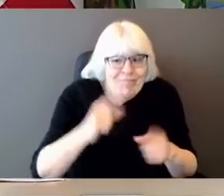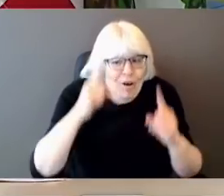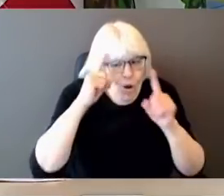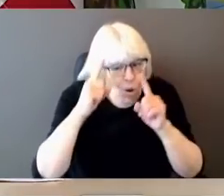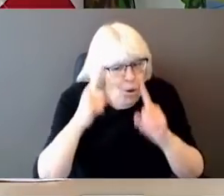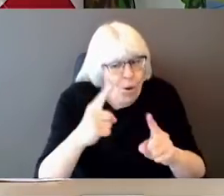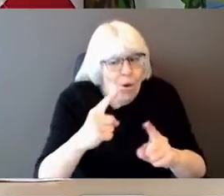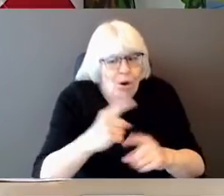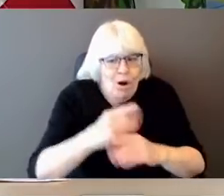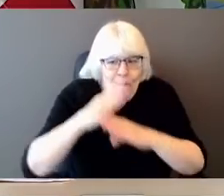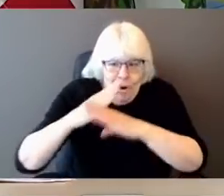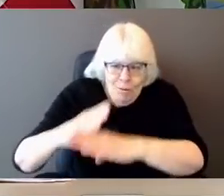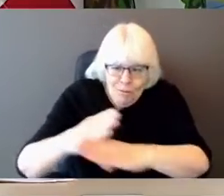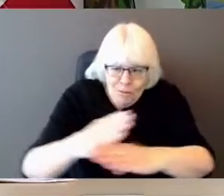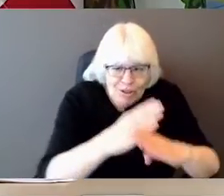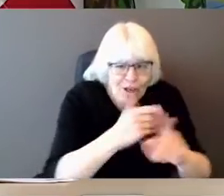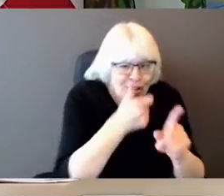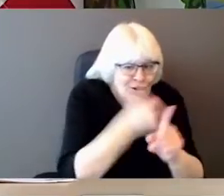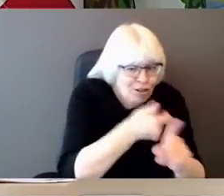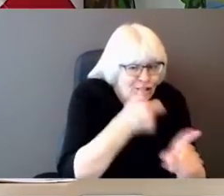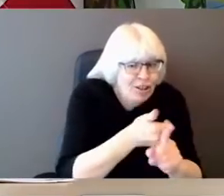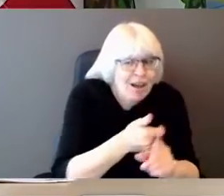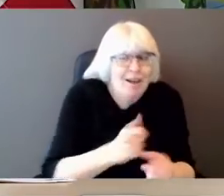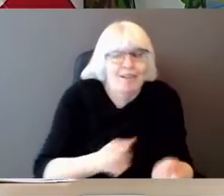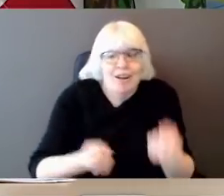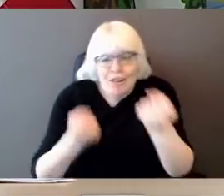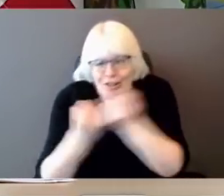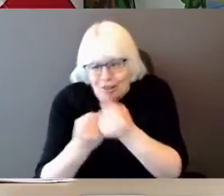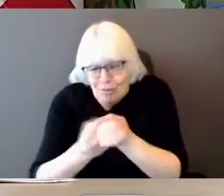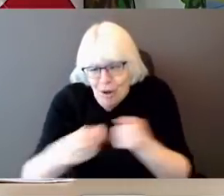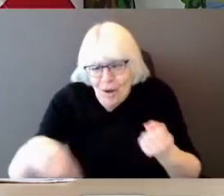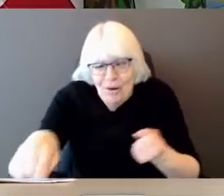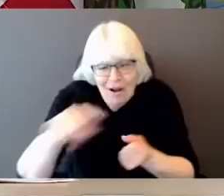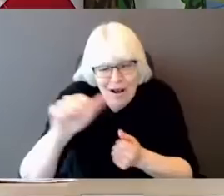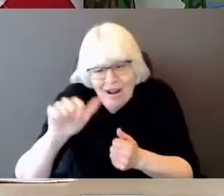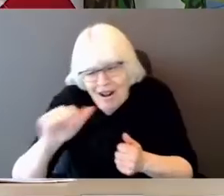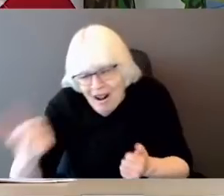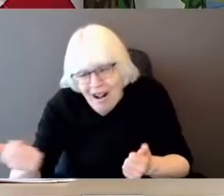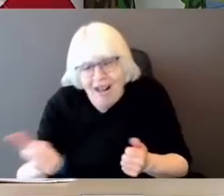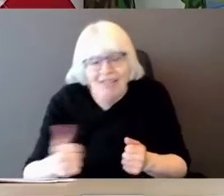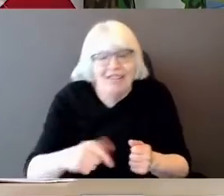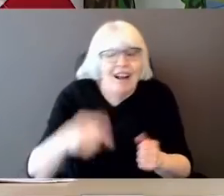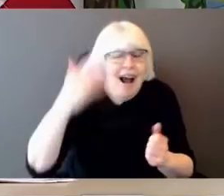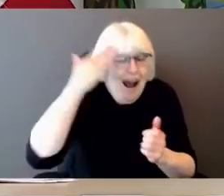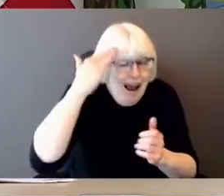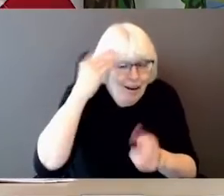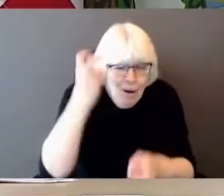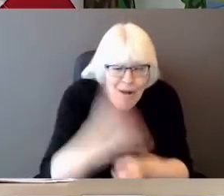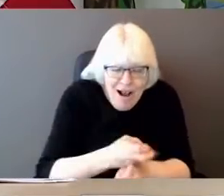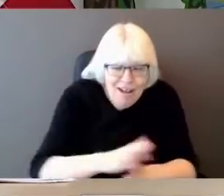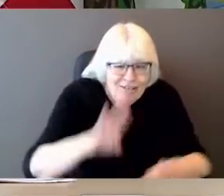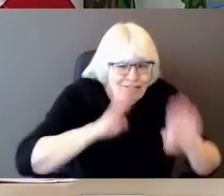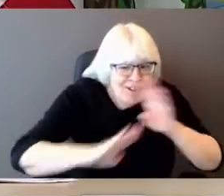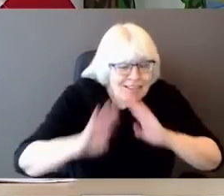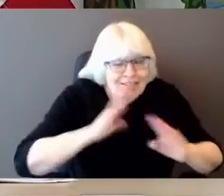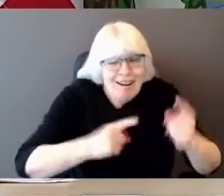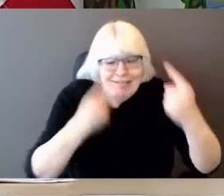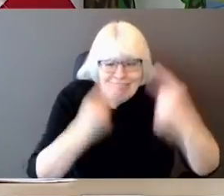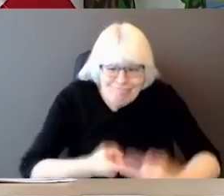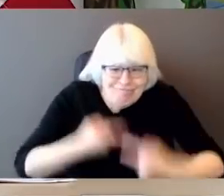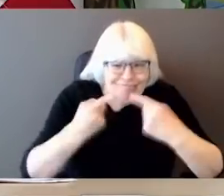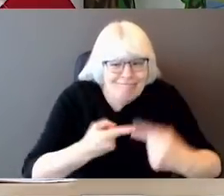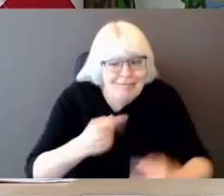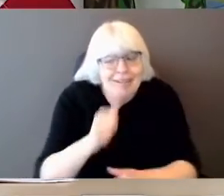others, even when it was really challenging to do so. During the last 2 years, we've all had to do a lot of things that we did